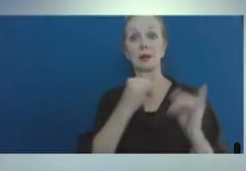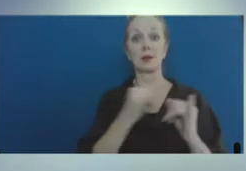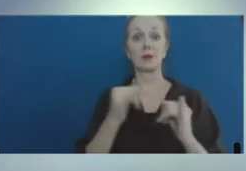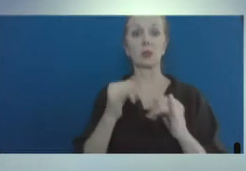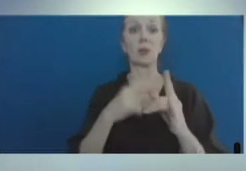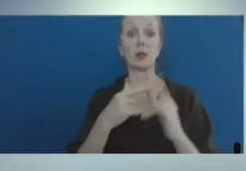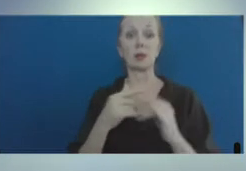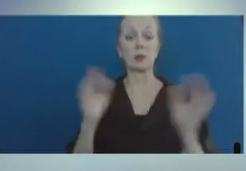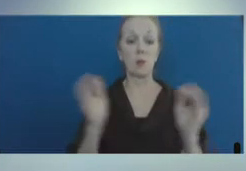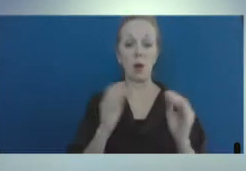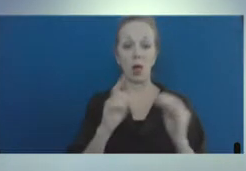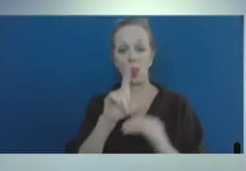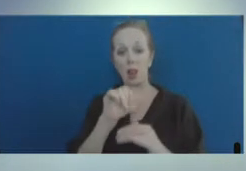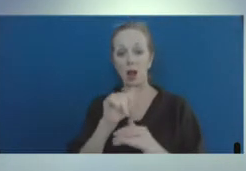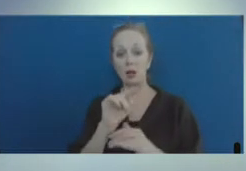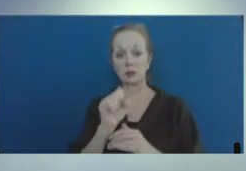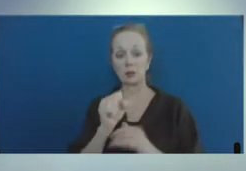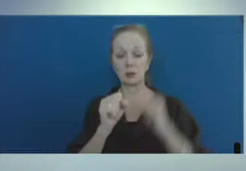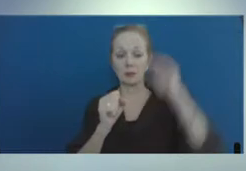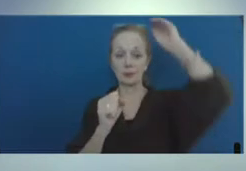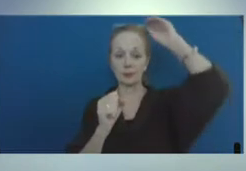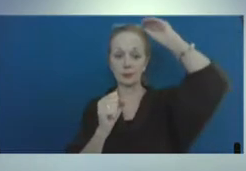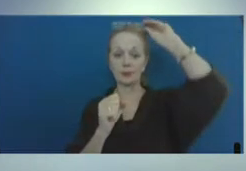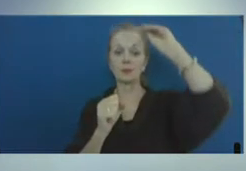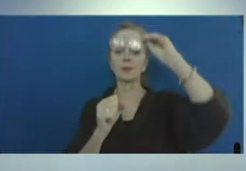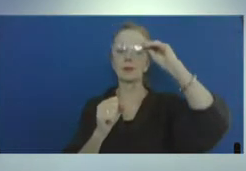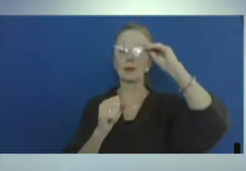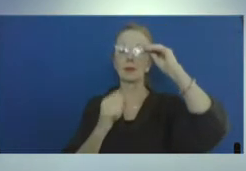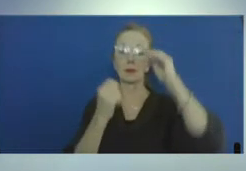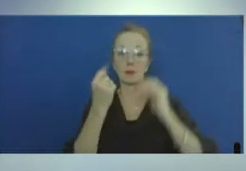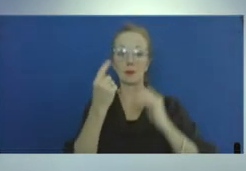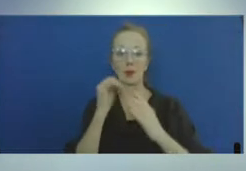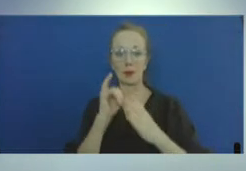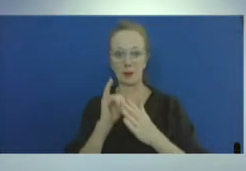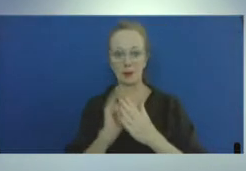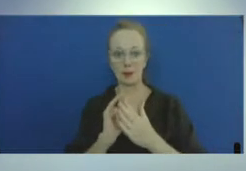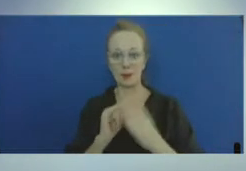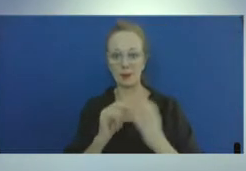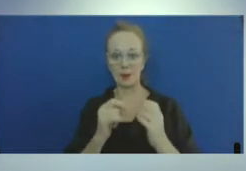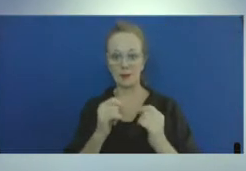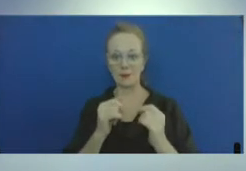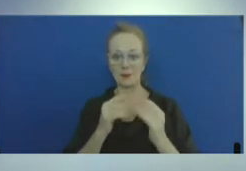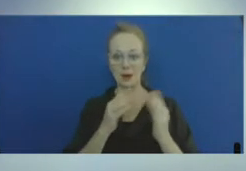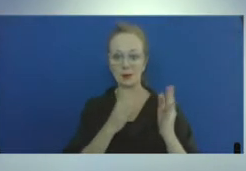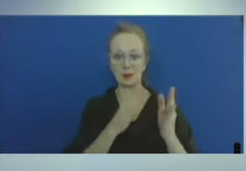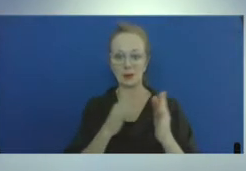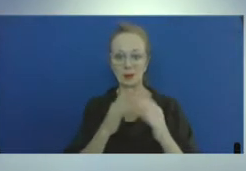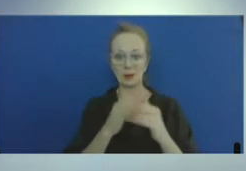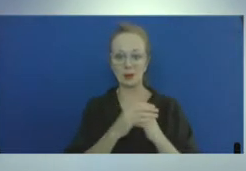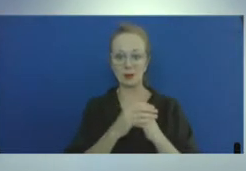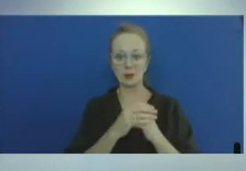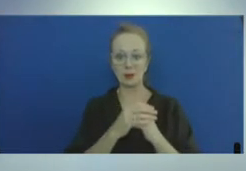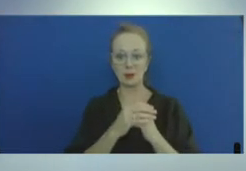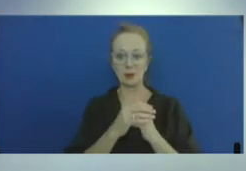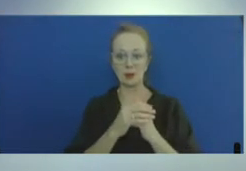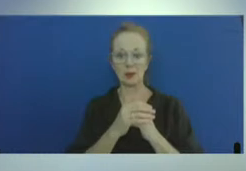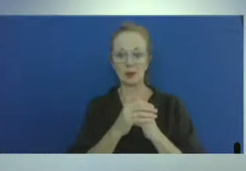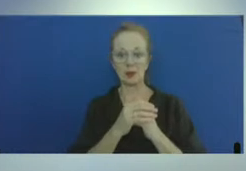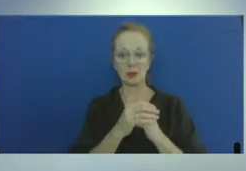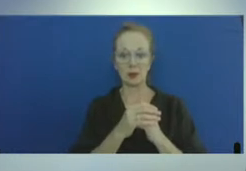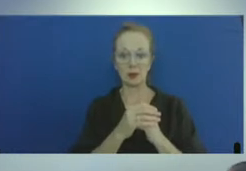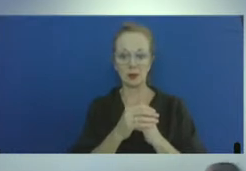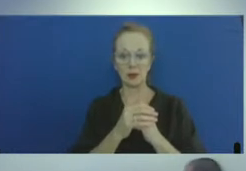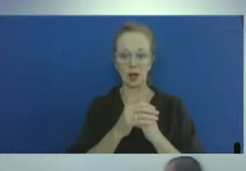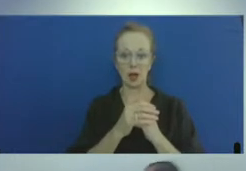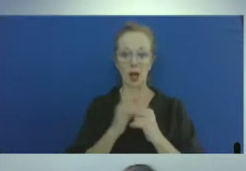lots. That's not what we're getting. So we're on a faster track to try and address that. The concern